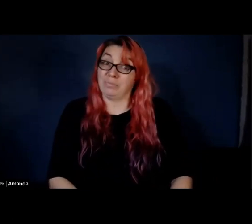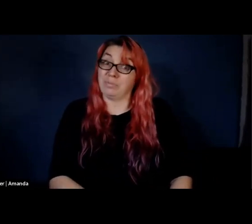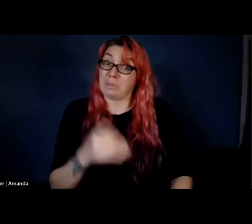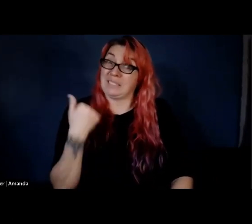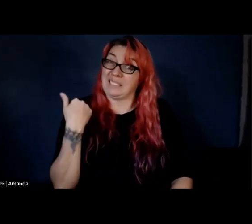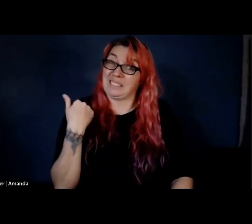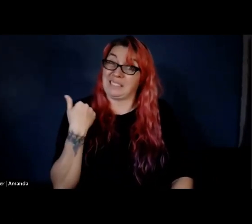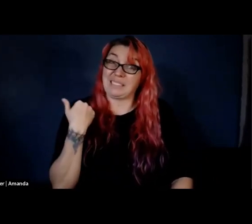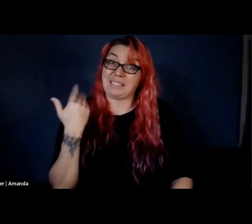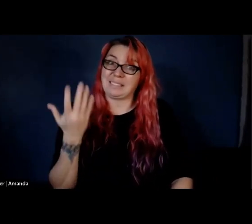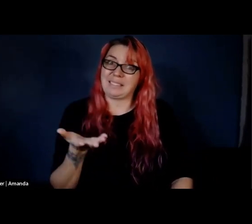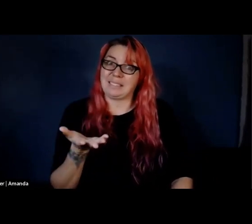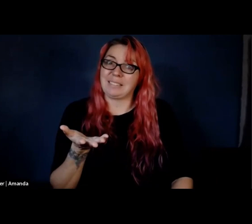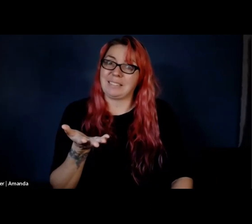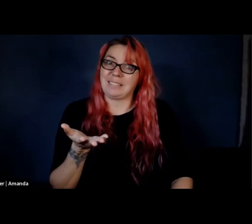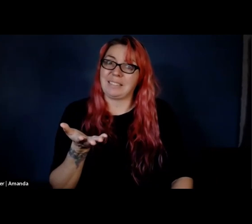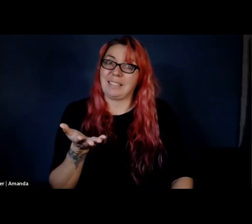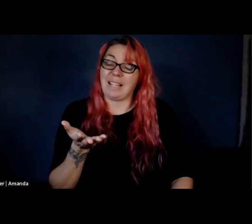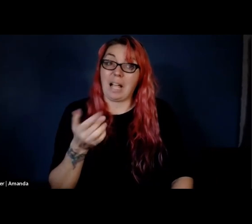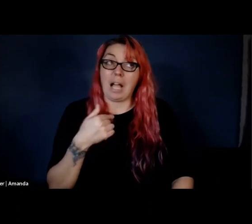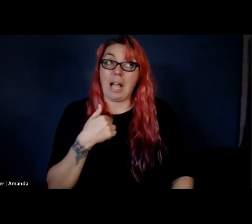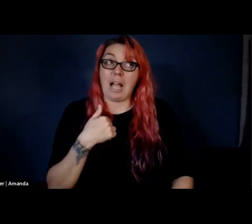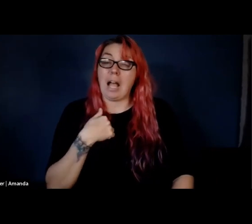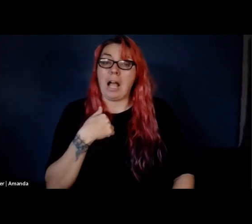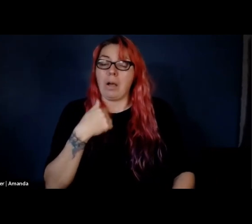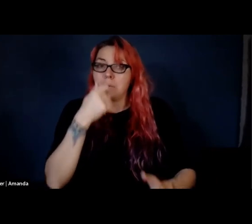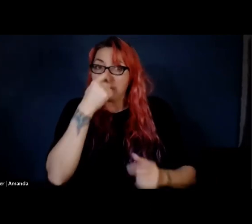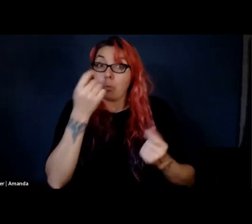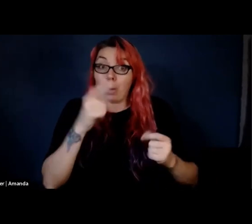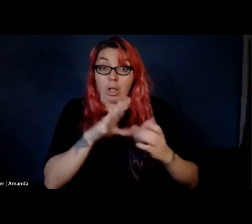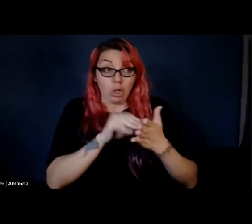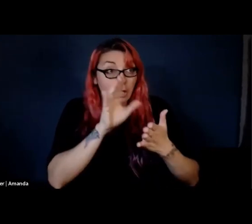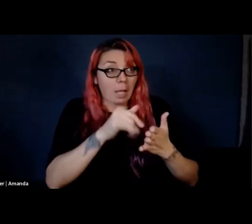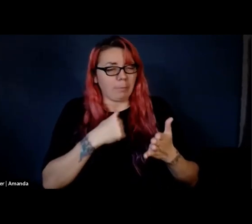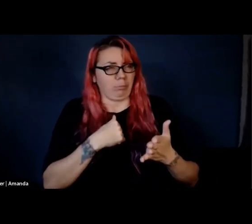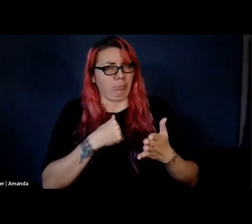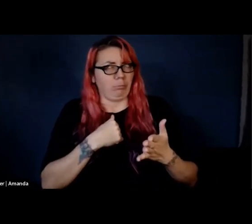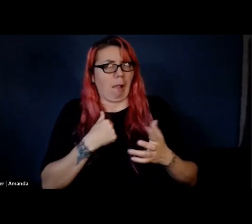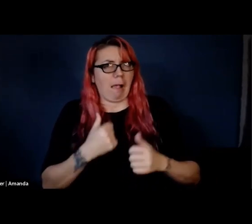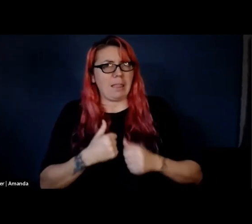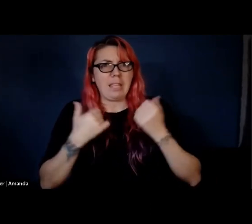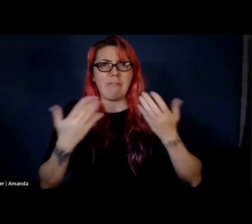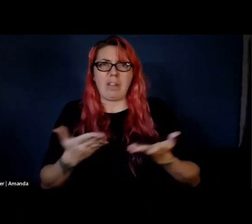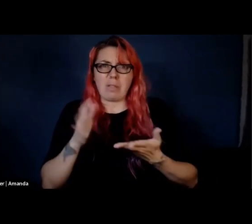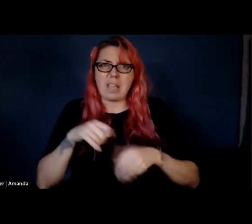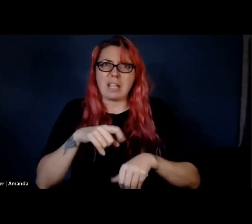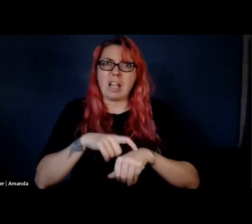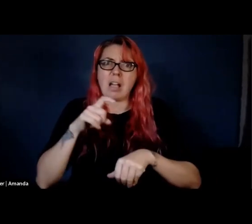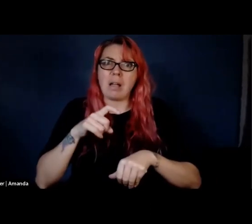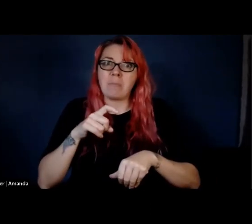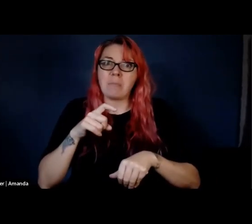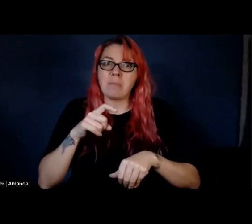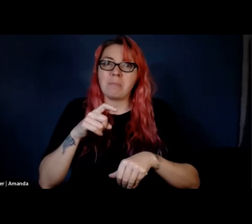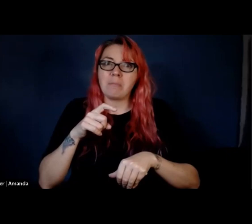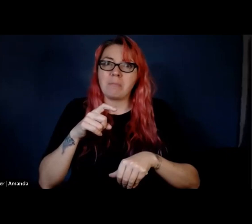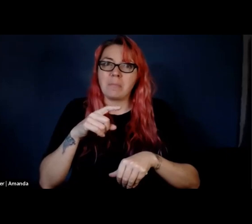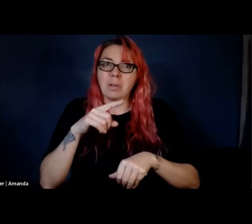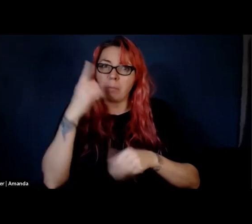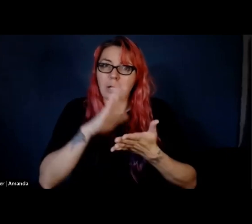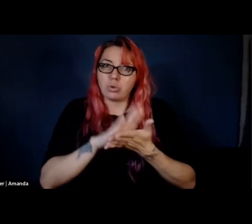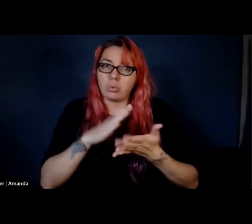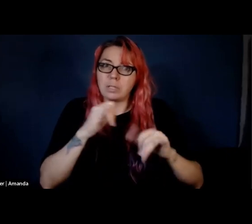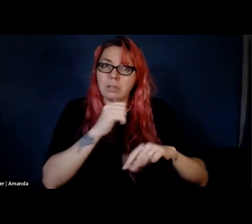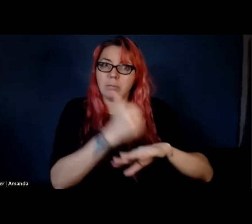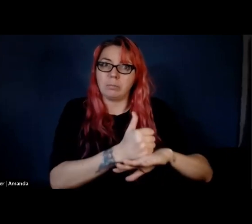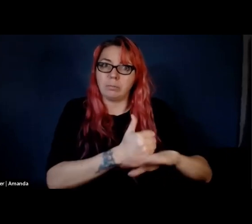struck me that I had lived in this country while segregated schools were around me. Still, you know, which I thought as even then I was learning was something that